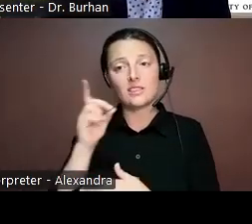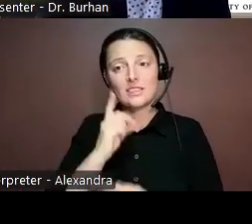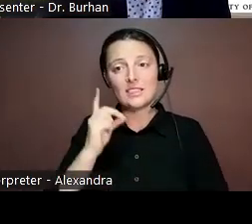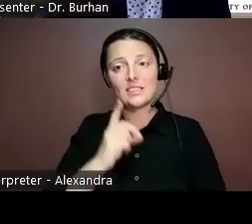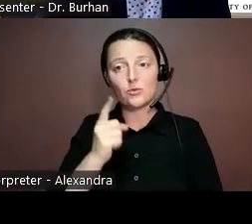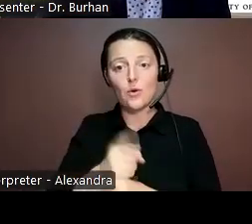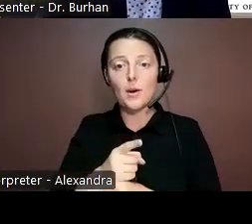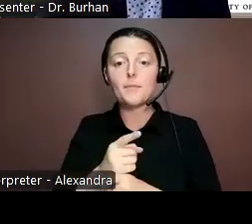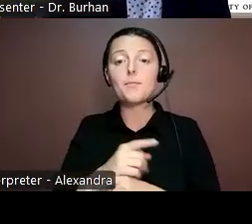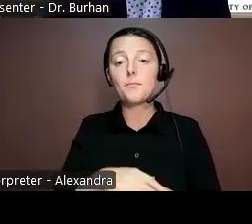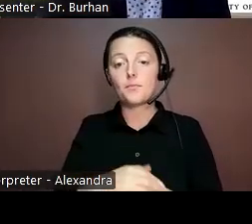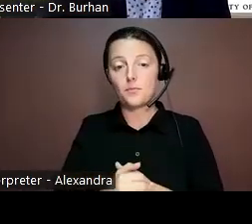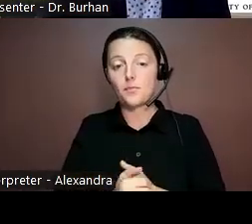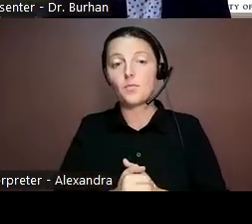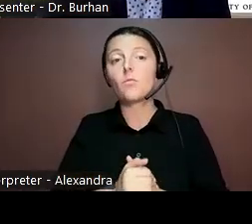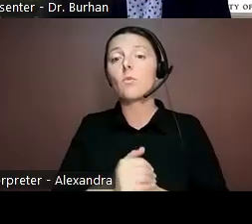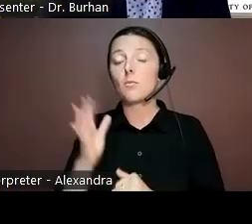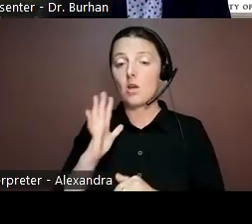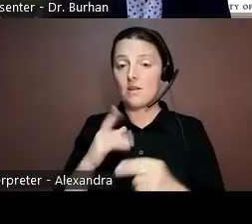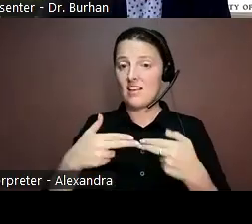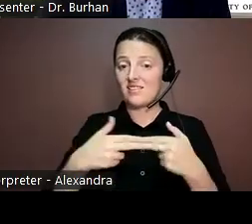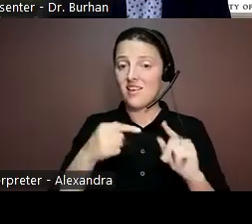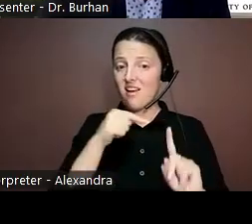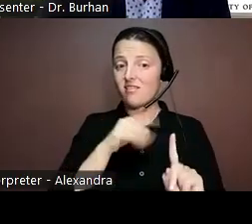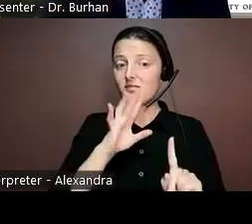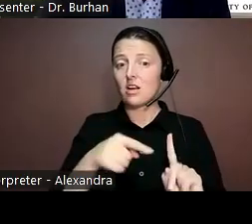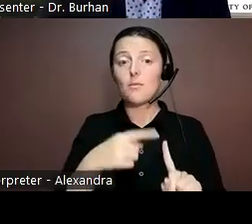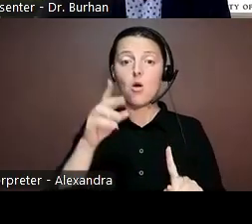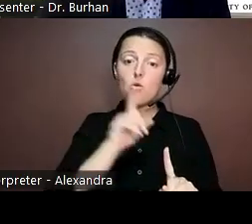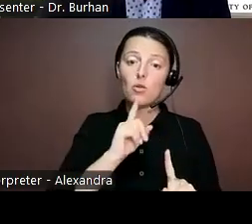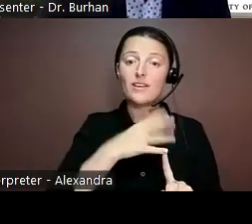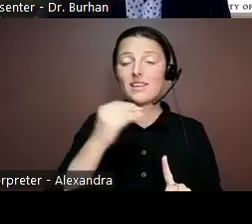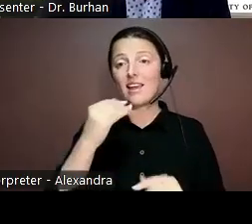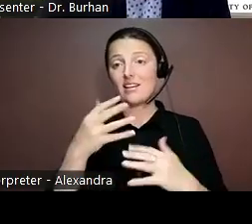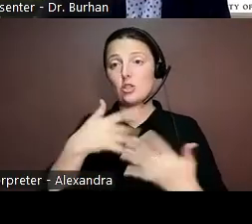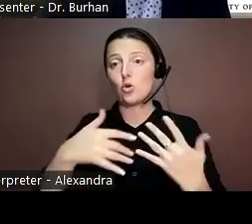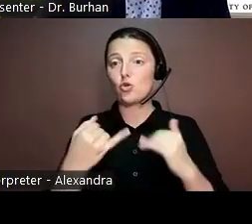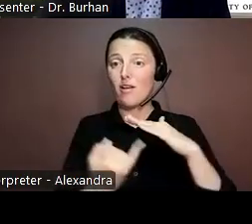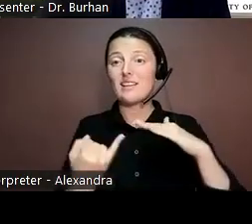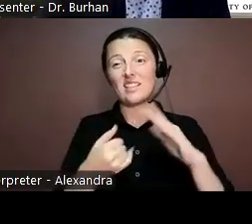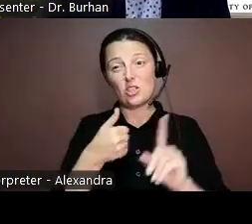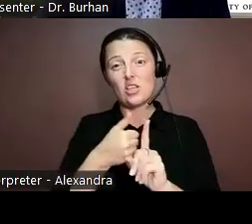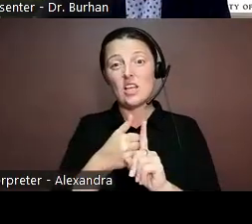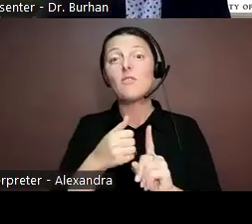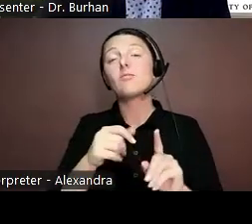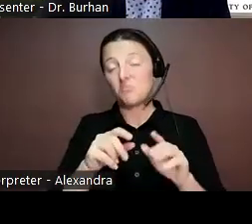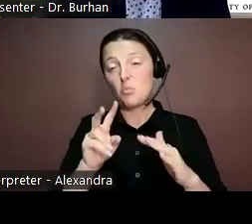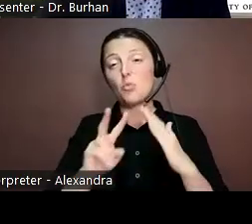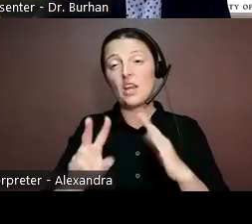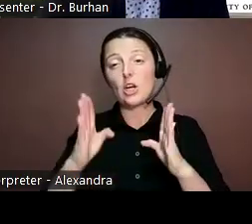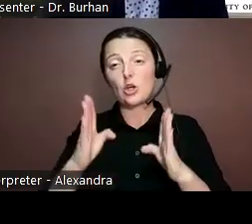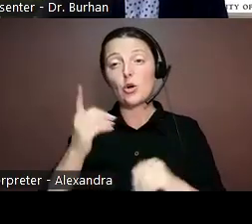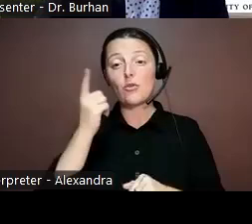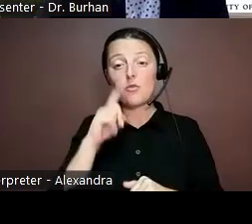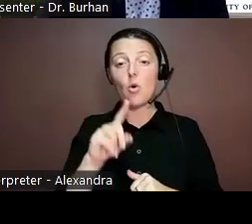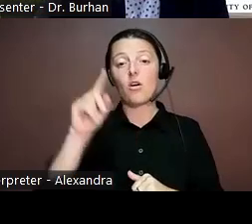factor, loneliness and social isolation in late life is a predictor of developing Alzheimer's disease. The problem with the